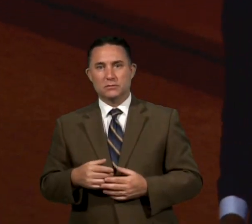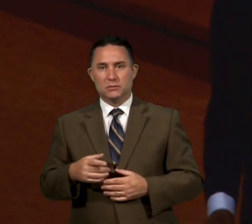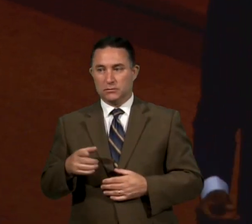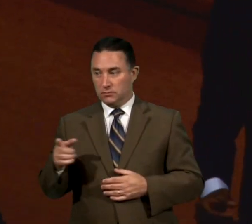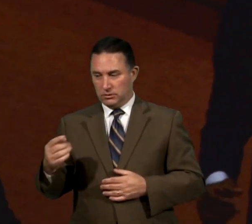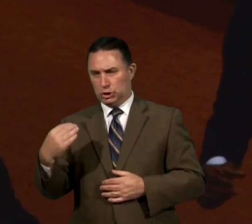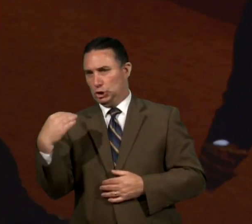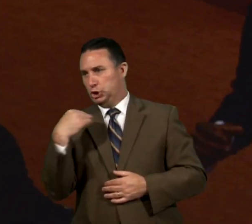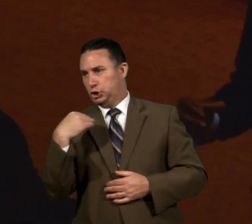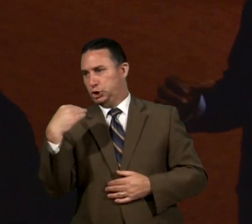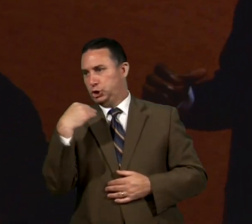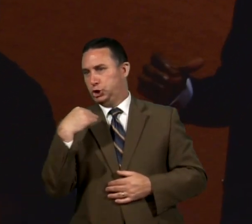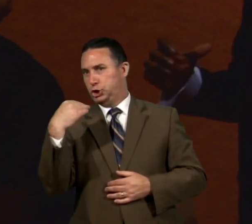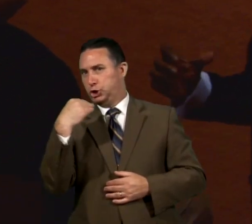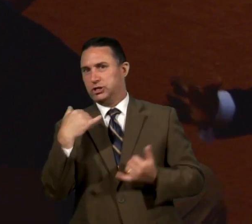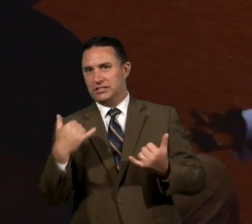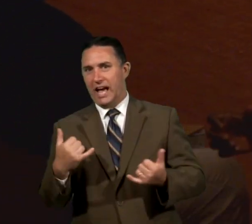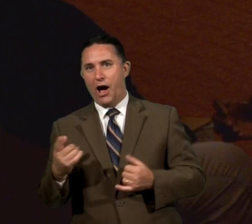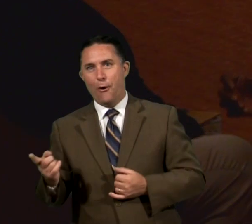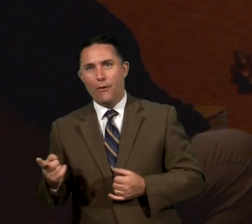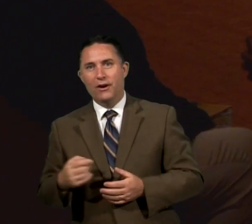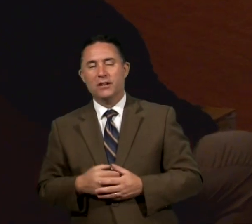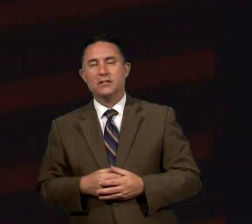He's been eating.